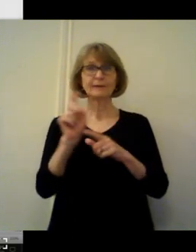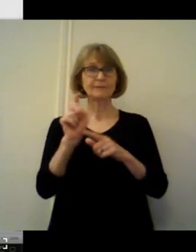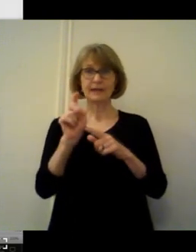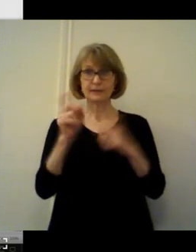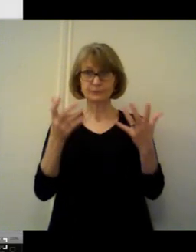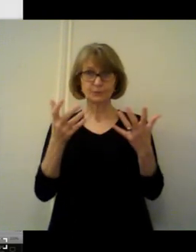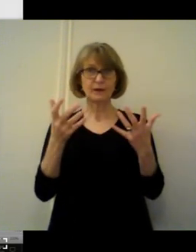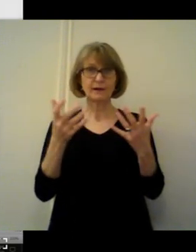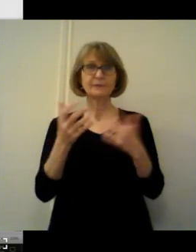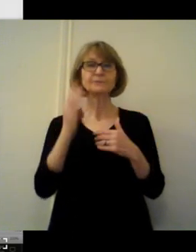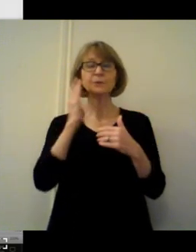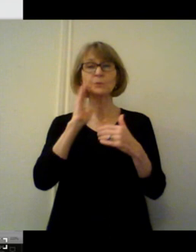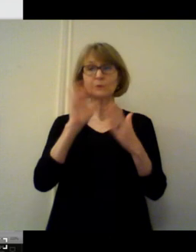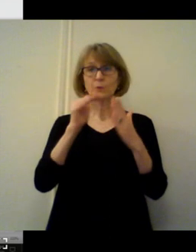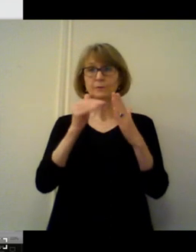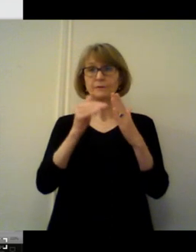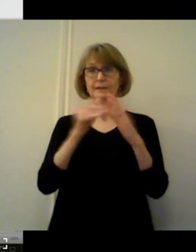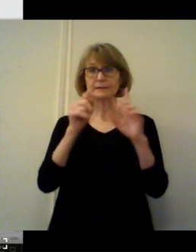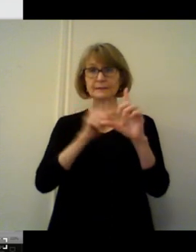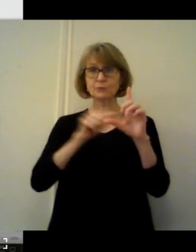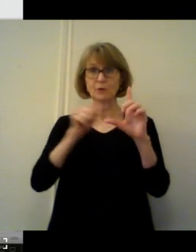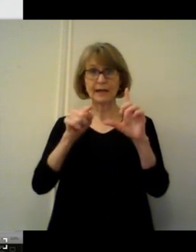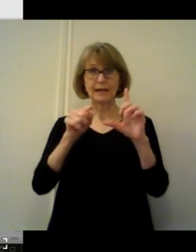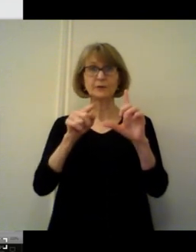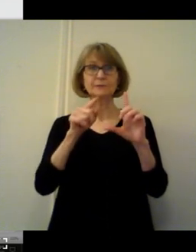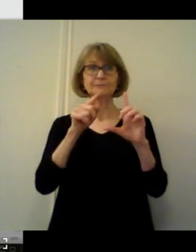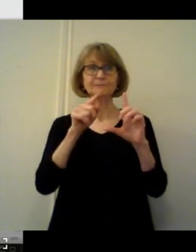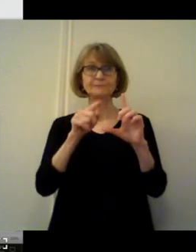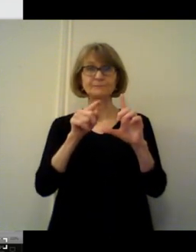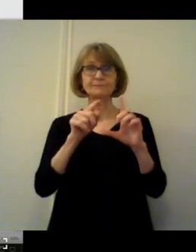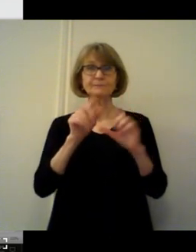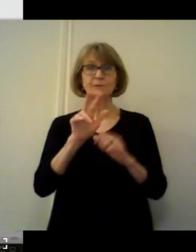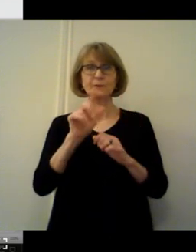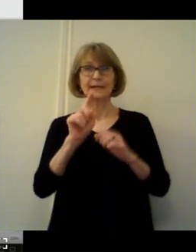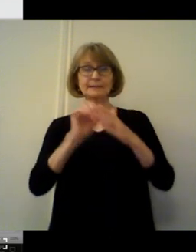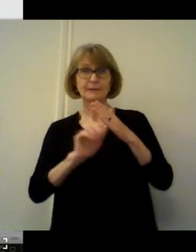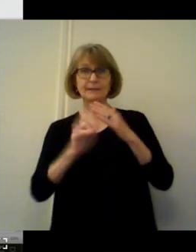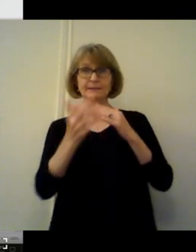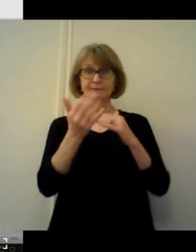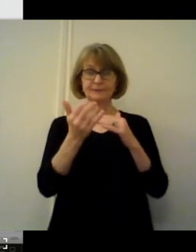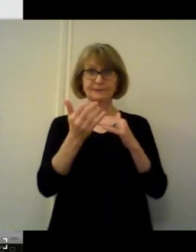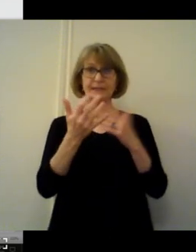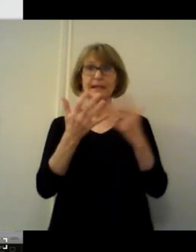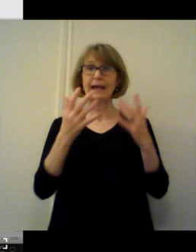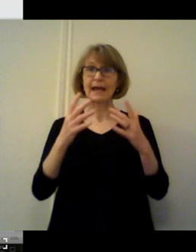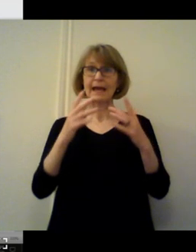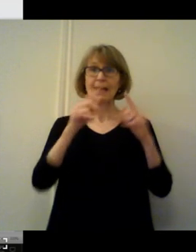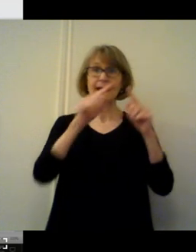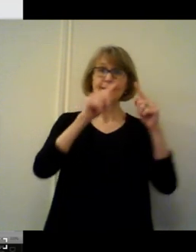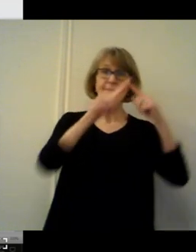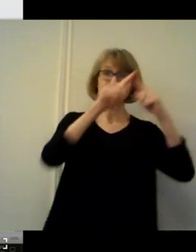that this central angle right here, the purple angle, is 2x minus 15, and we also know that its intercepted arc